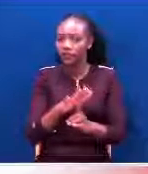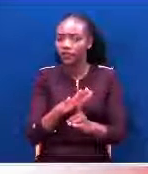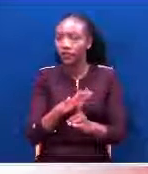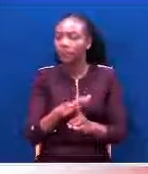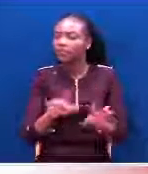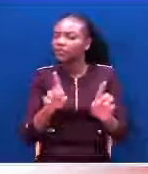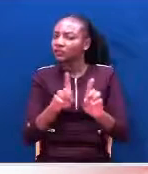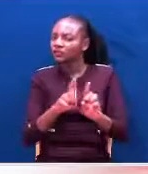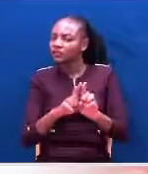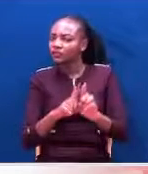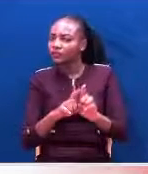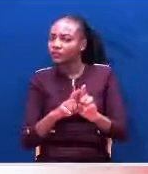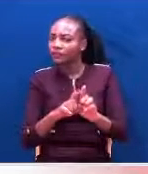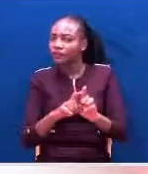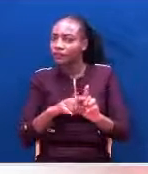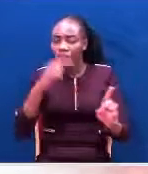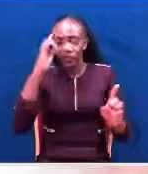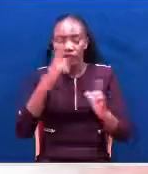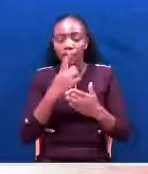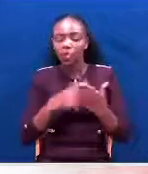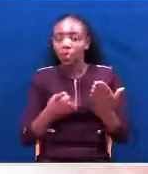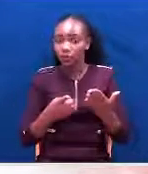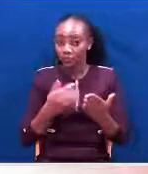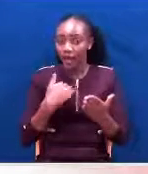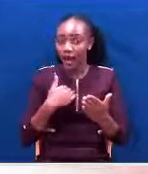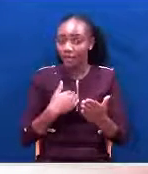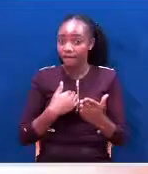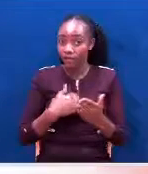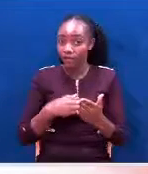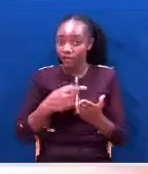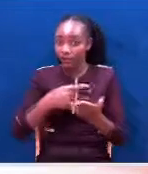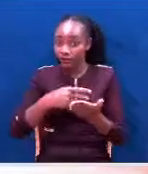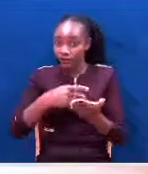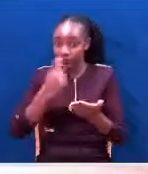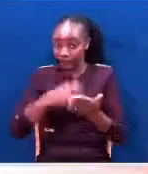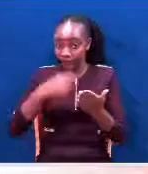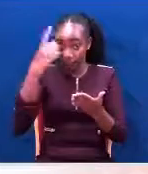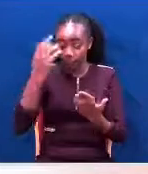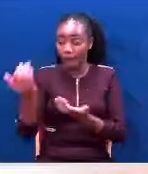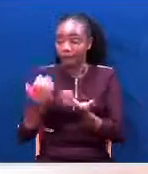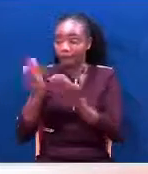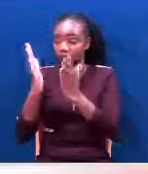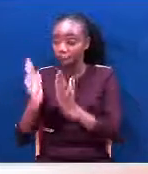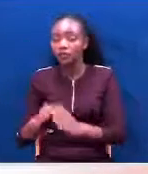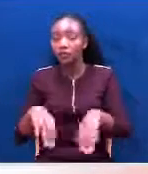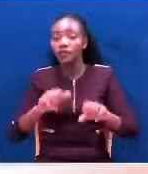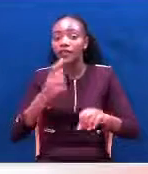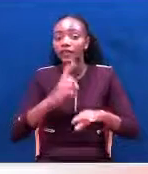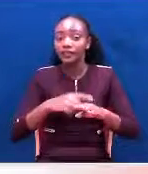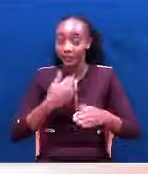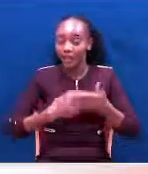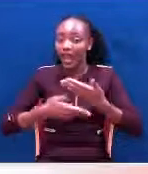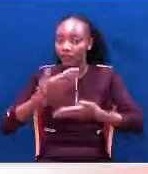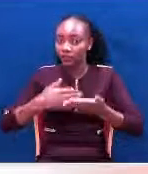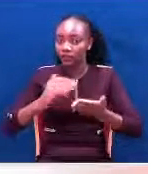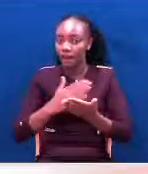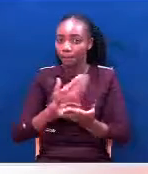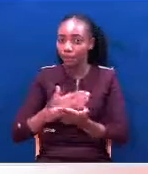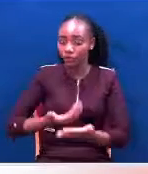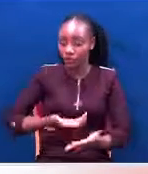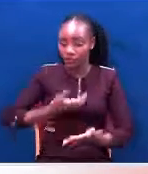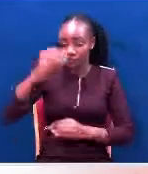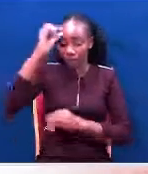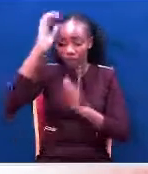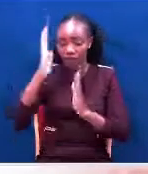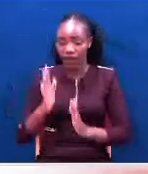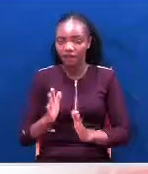David, this is aimed at eliminating double taxation on traders. This was agreed during a consultative forum between the Council of